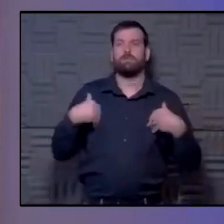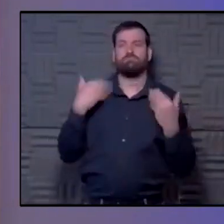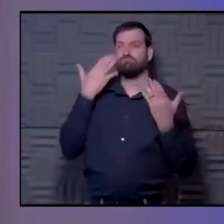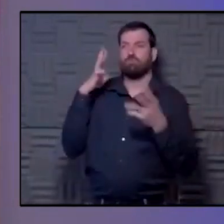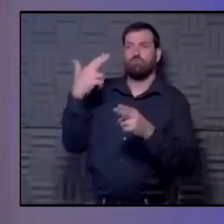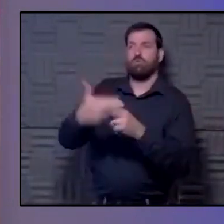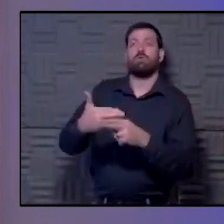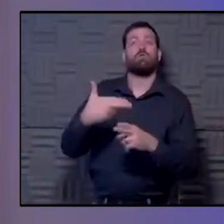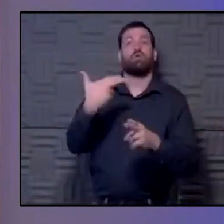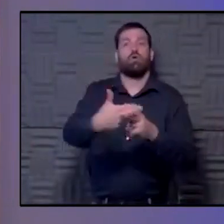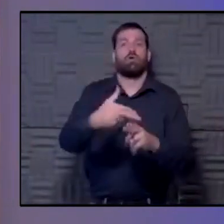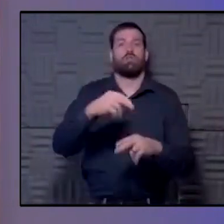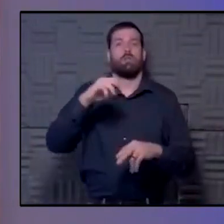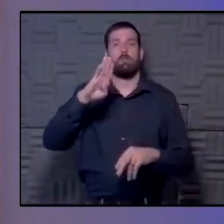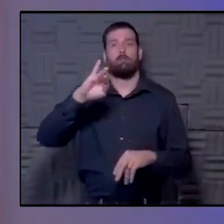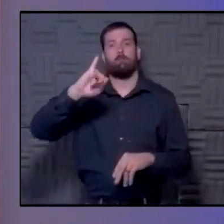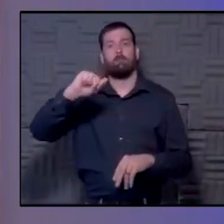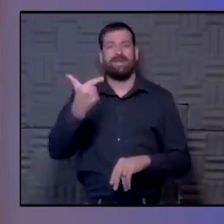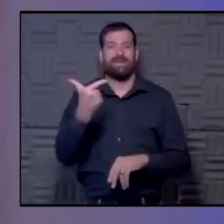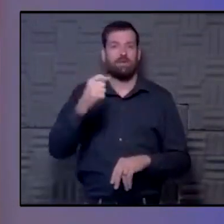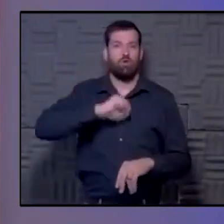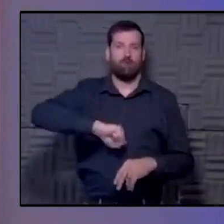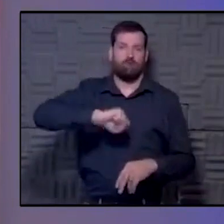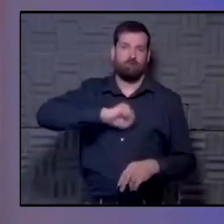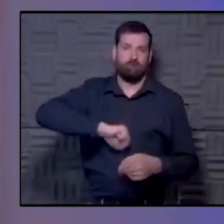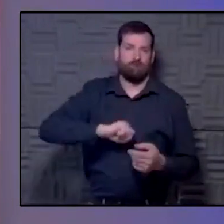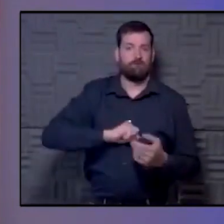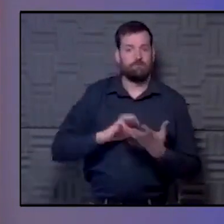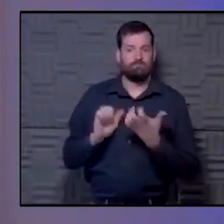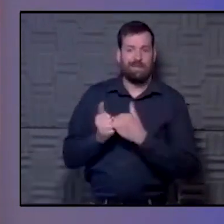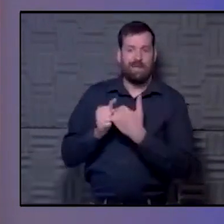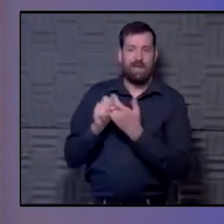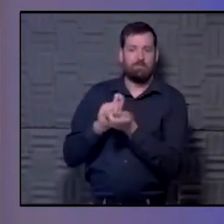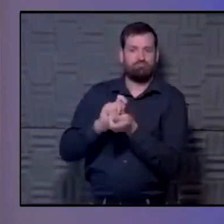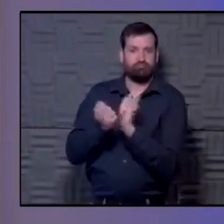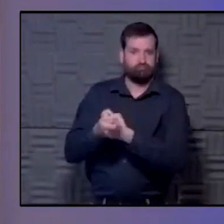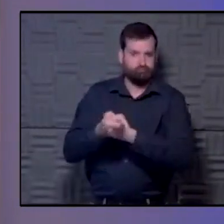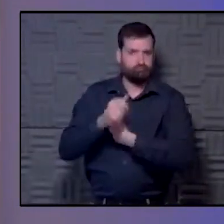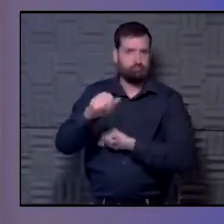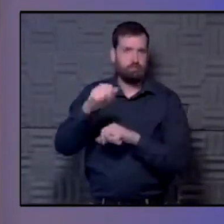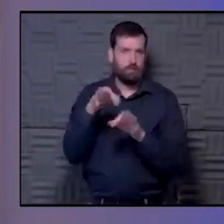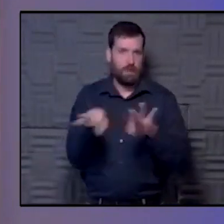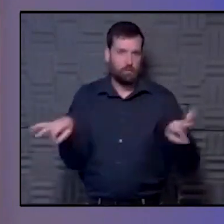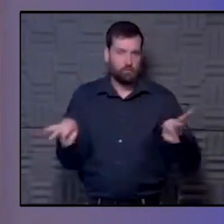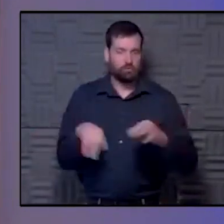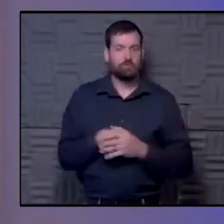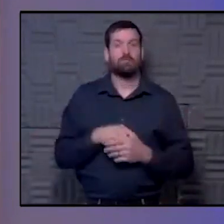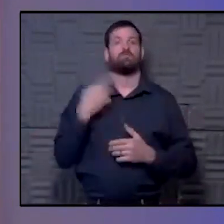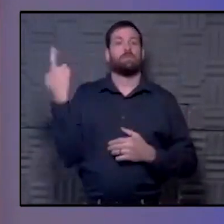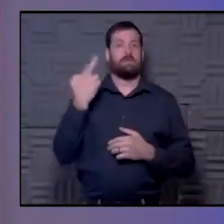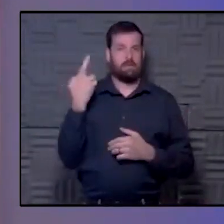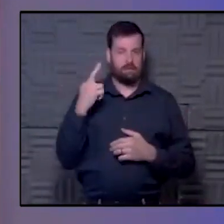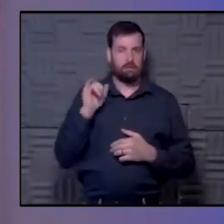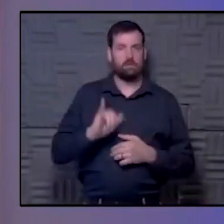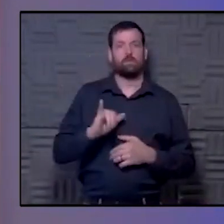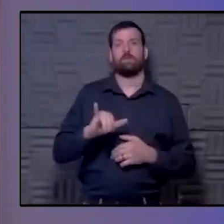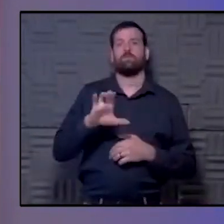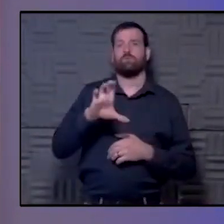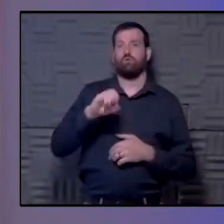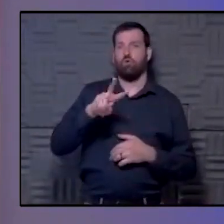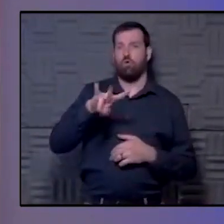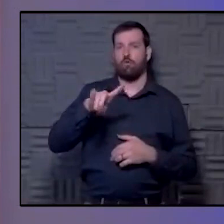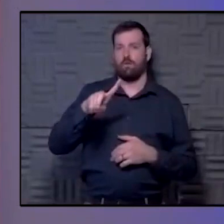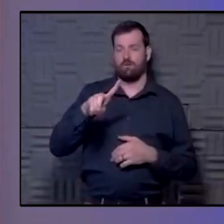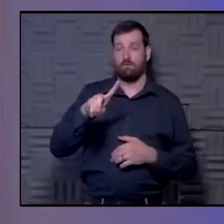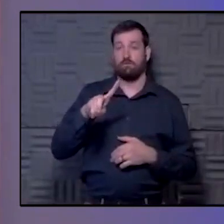big flu or the big cough. That's how they translated it in their language and described it. Then they learned it was COVID, and it